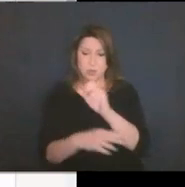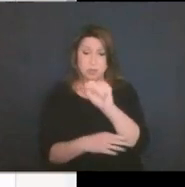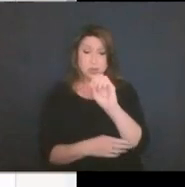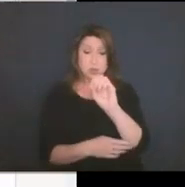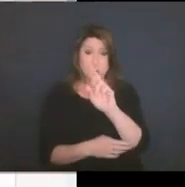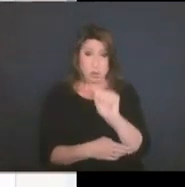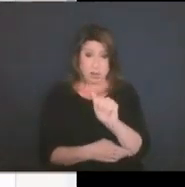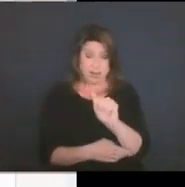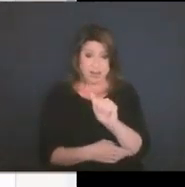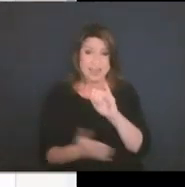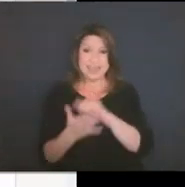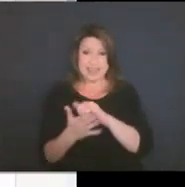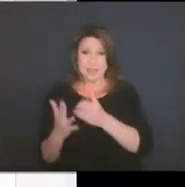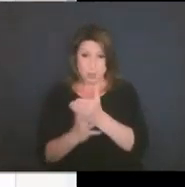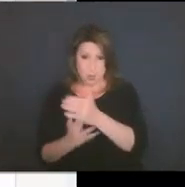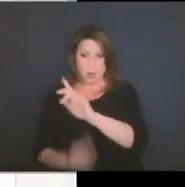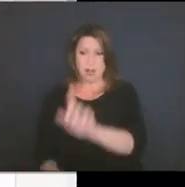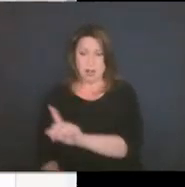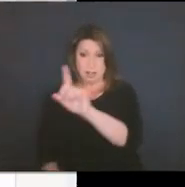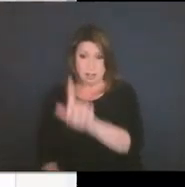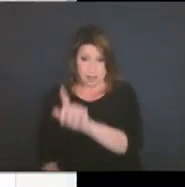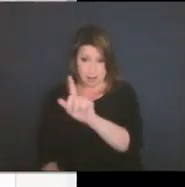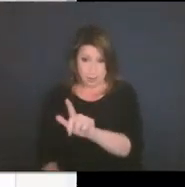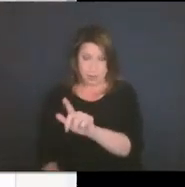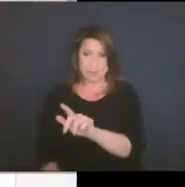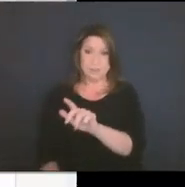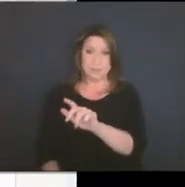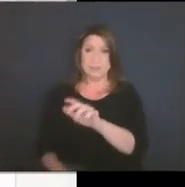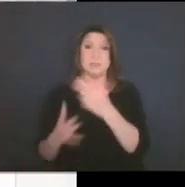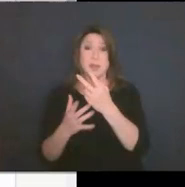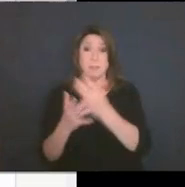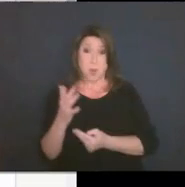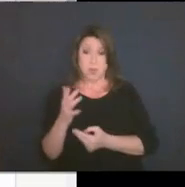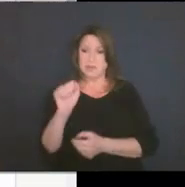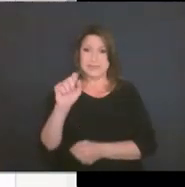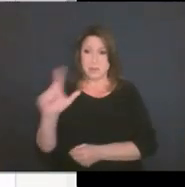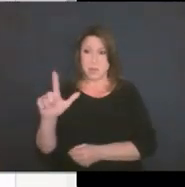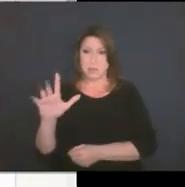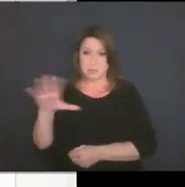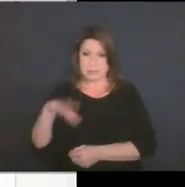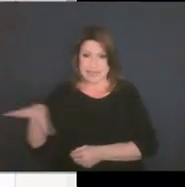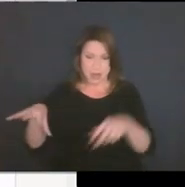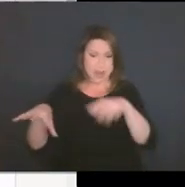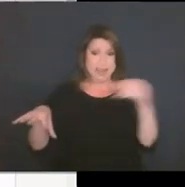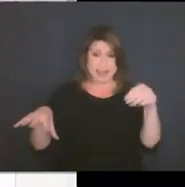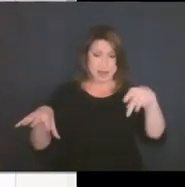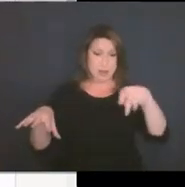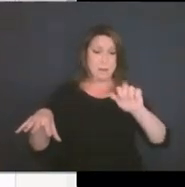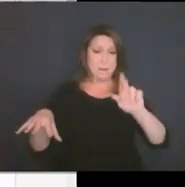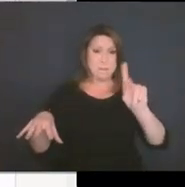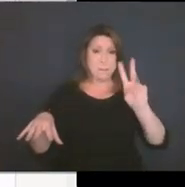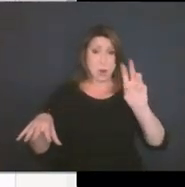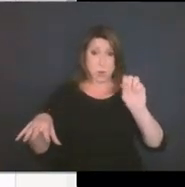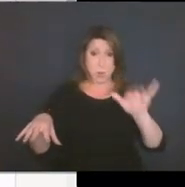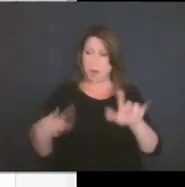through the library and both the county and Parkway, and how to check out ebooks